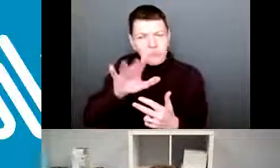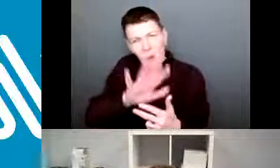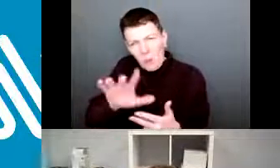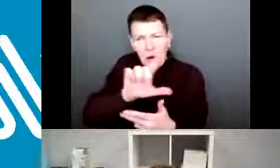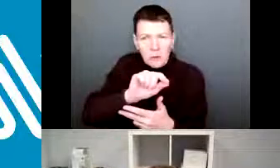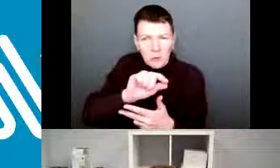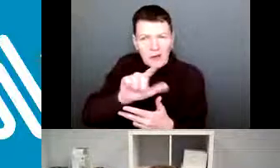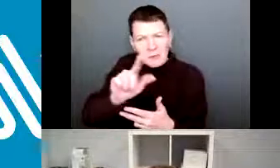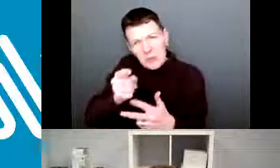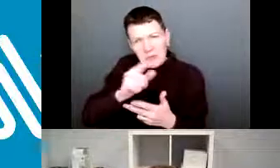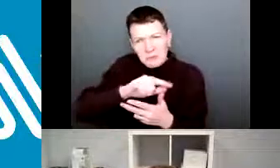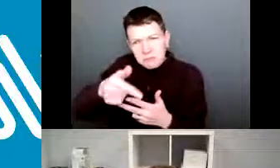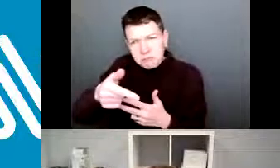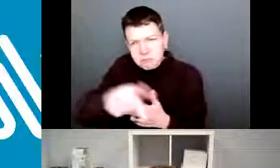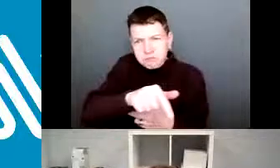intervals.